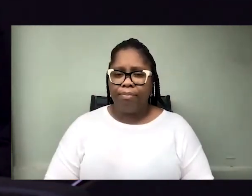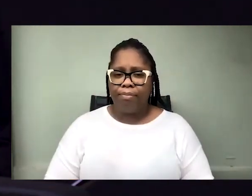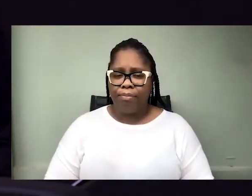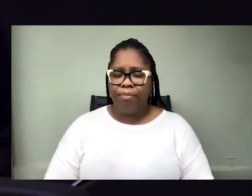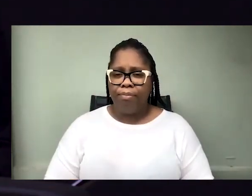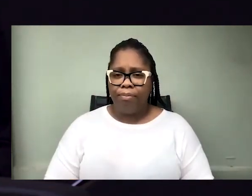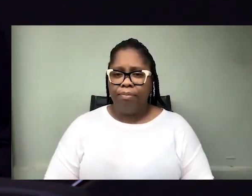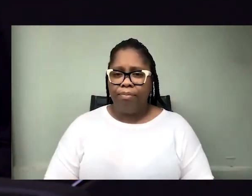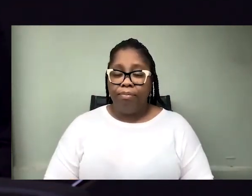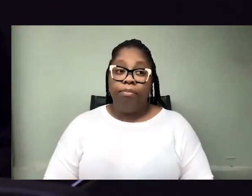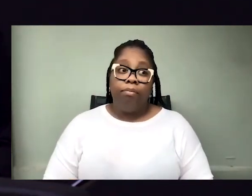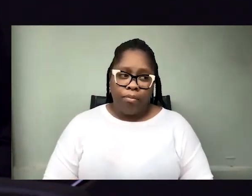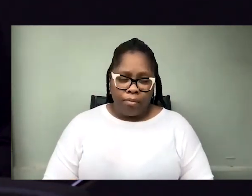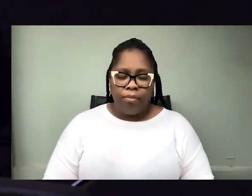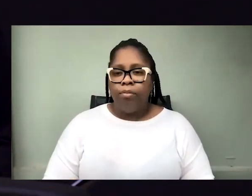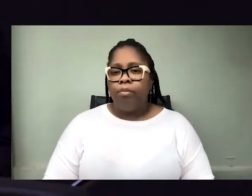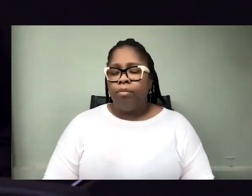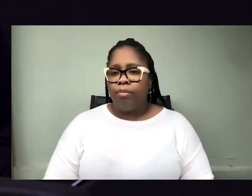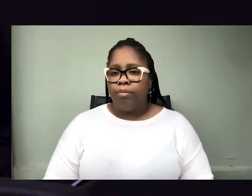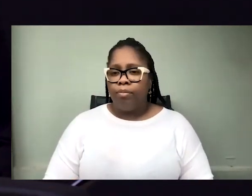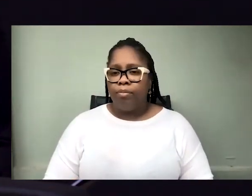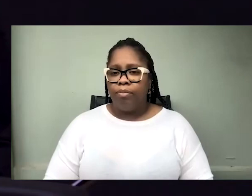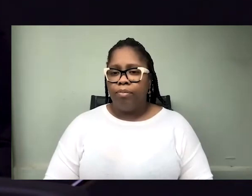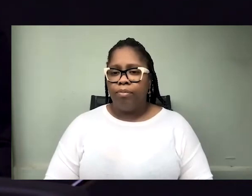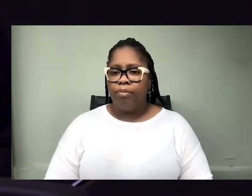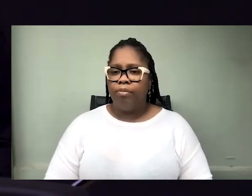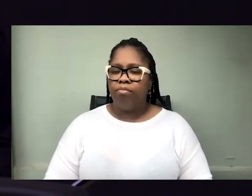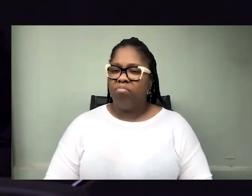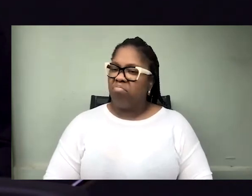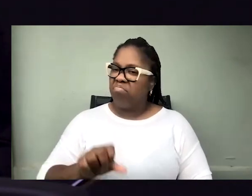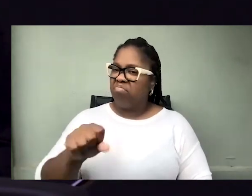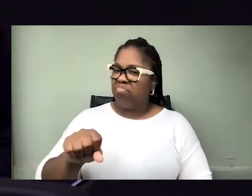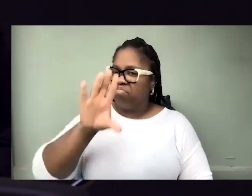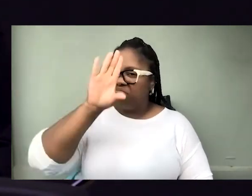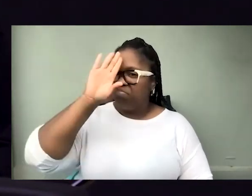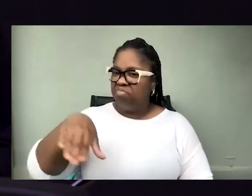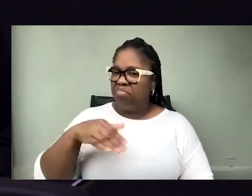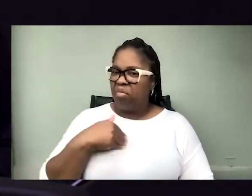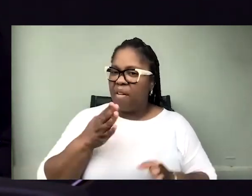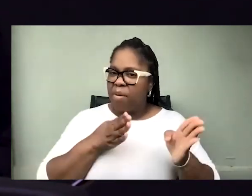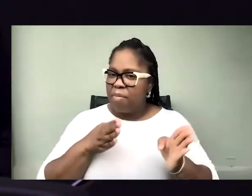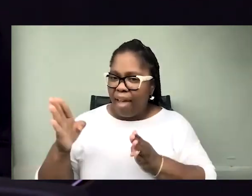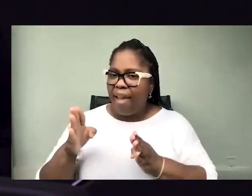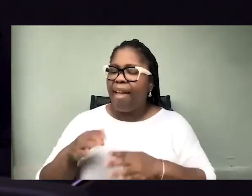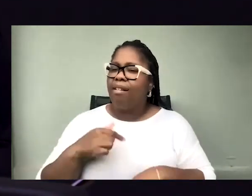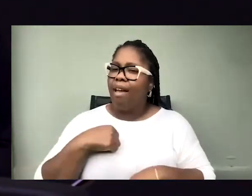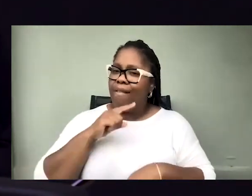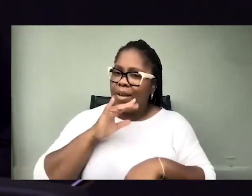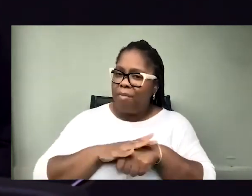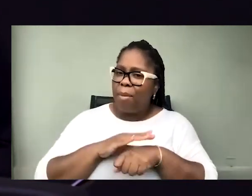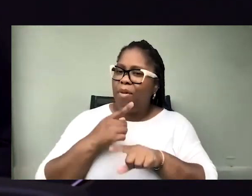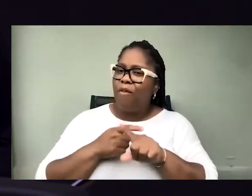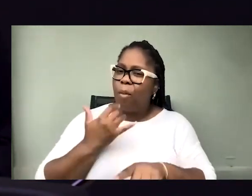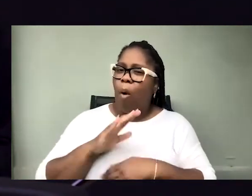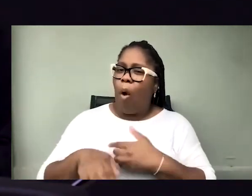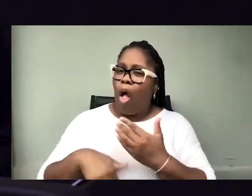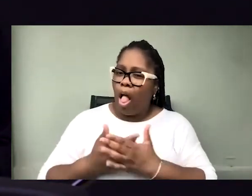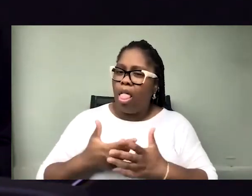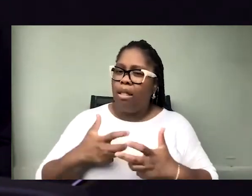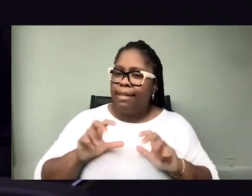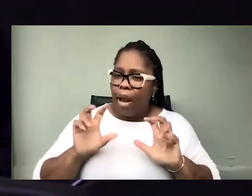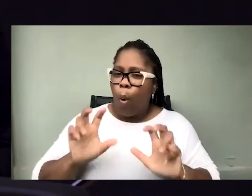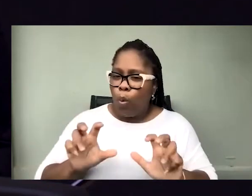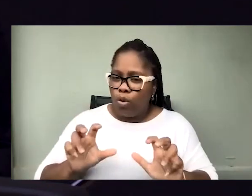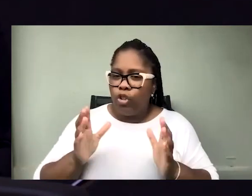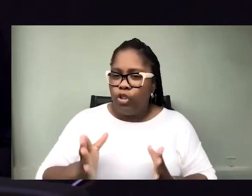So we know that we have a plan to and a commitment from all of our stakeholders.